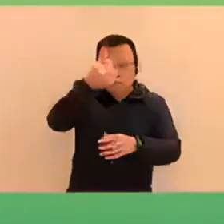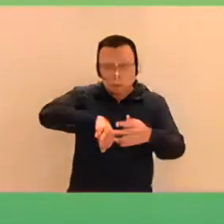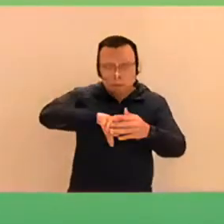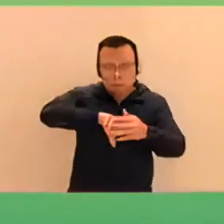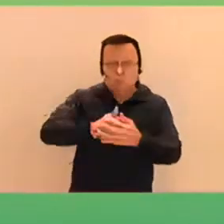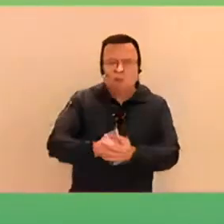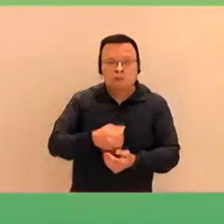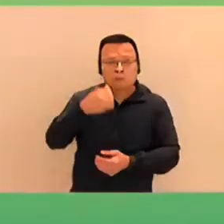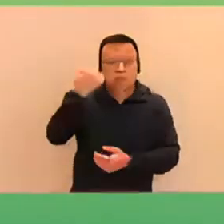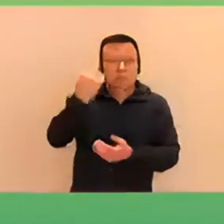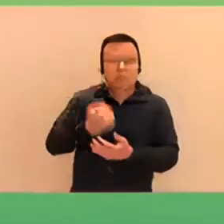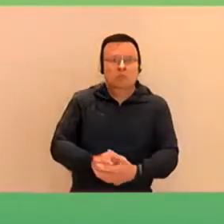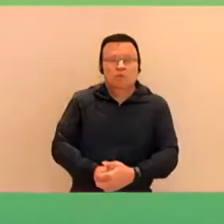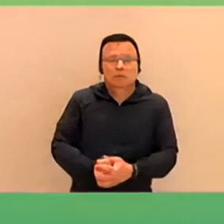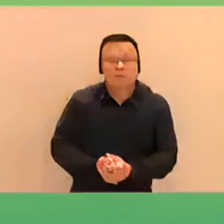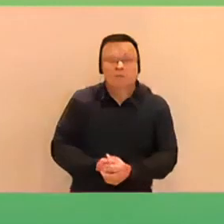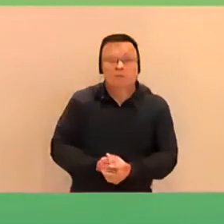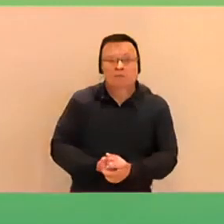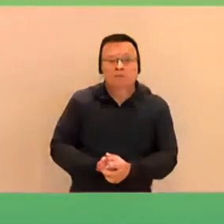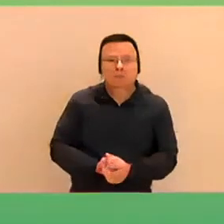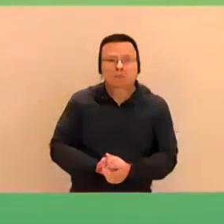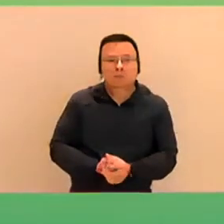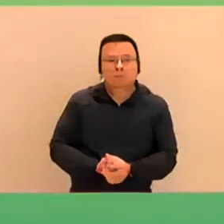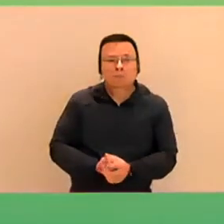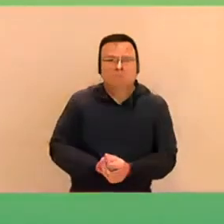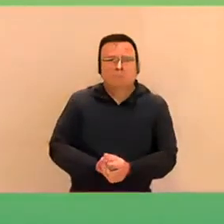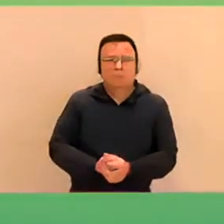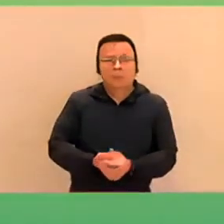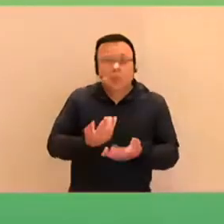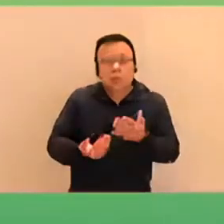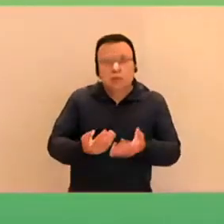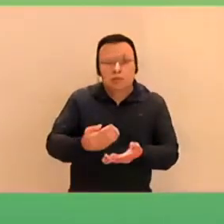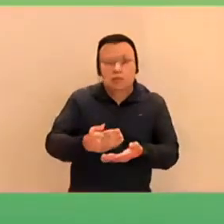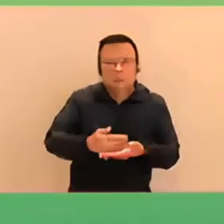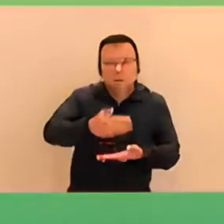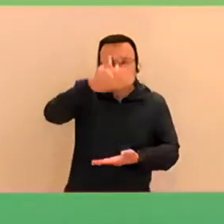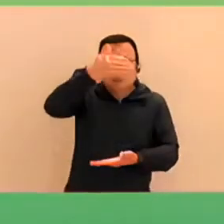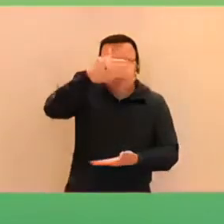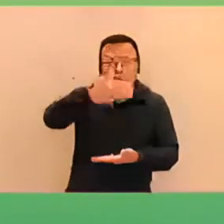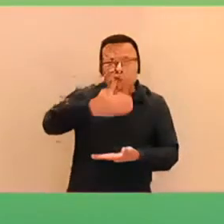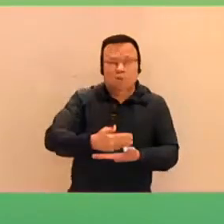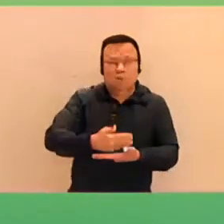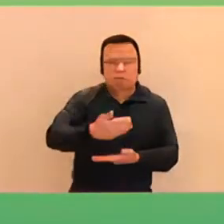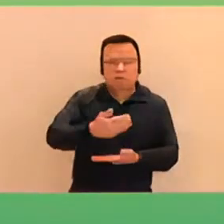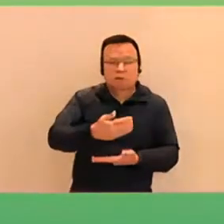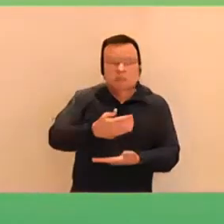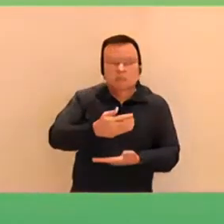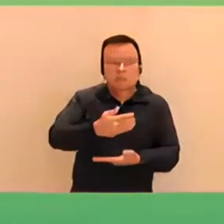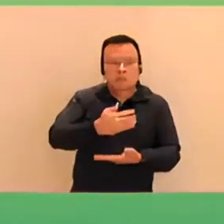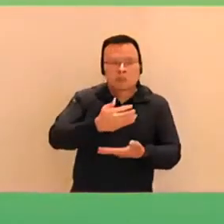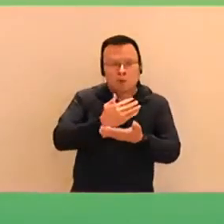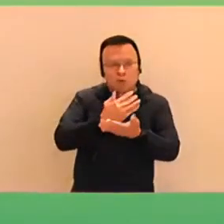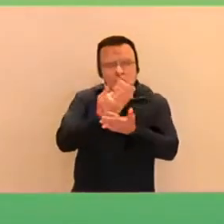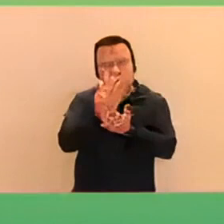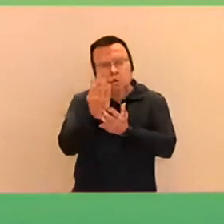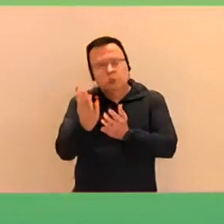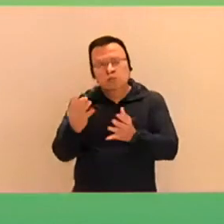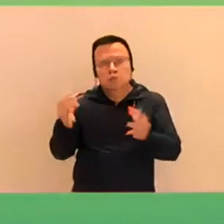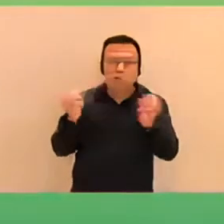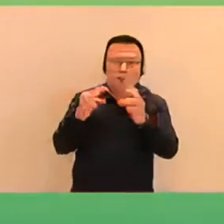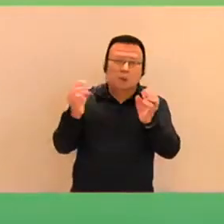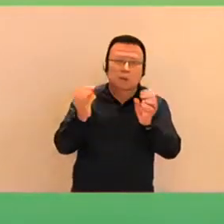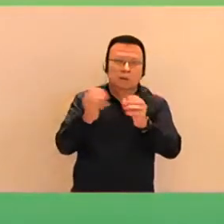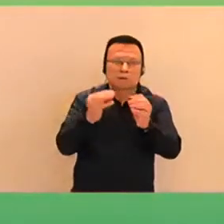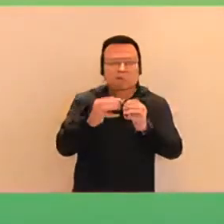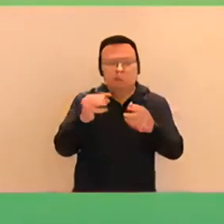was occupied, and there are a lot of discussion about this building, whether this kind of building to install all the kind of new